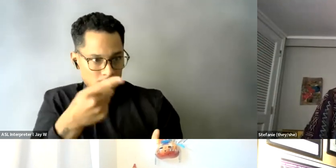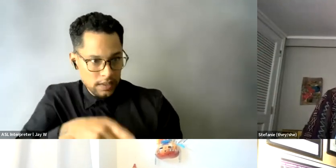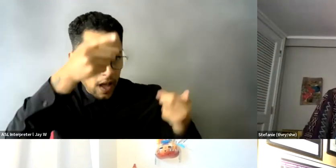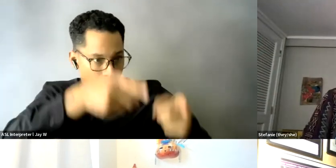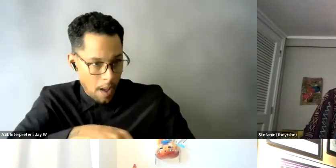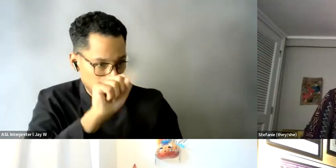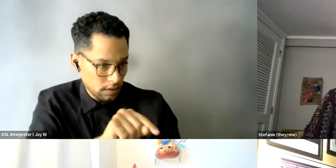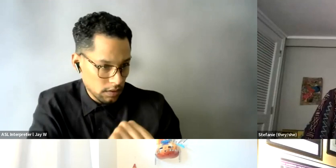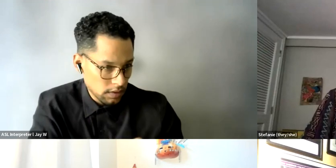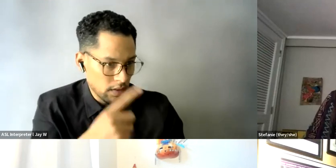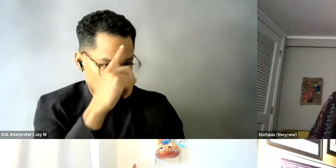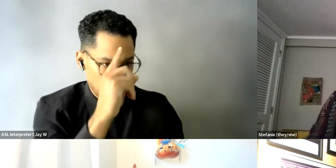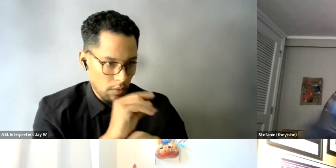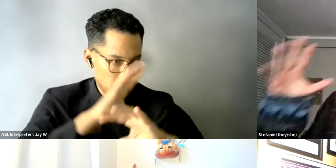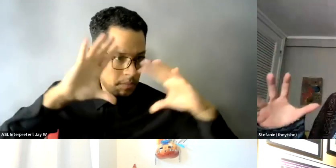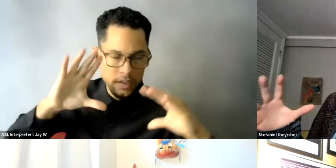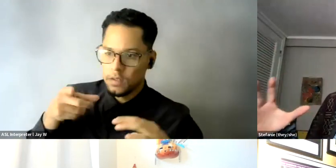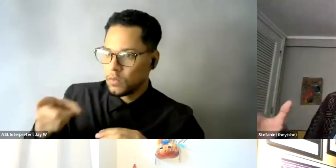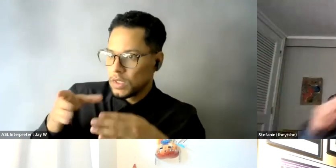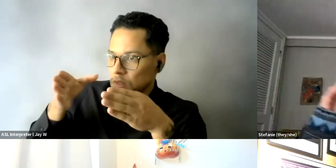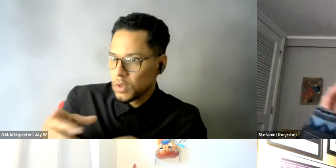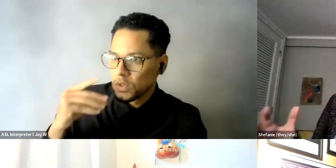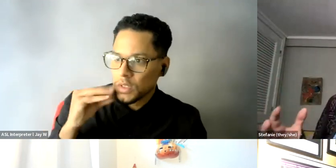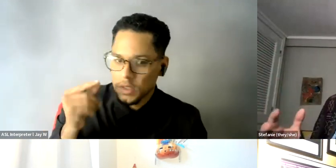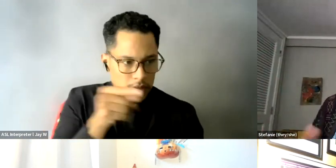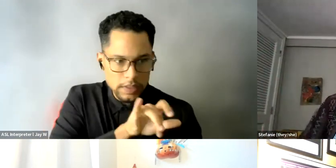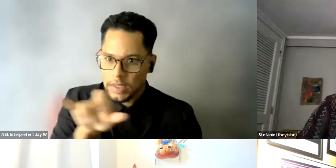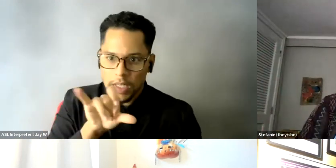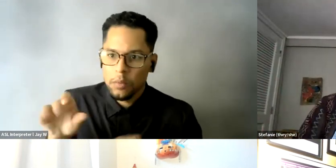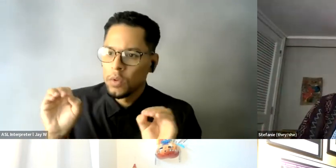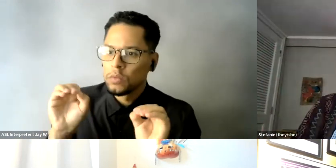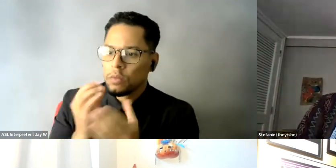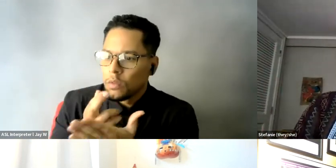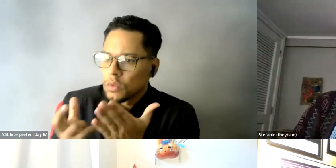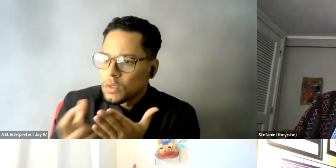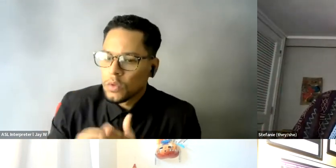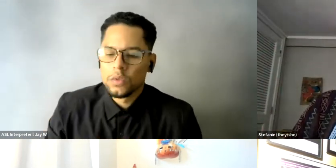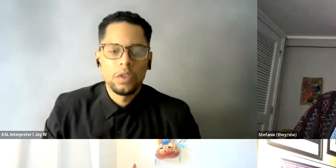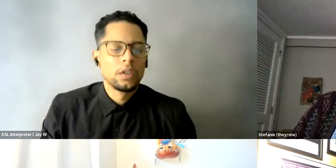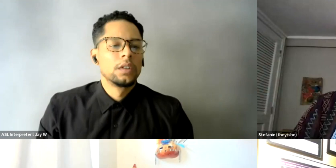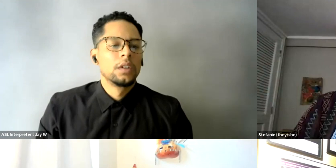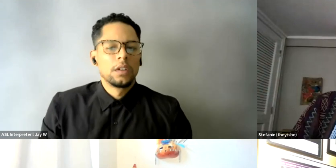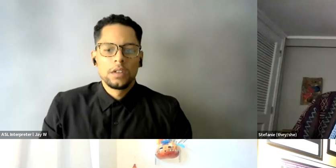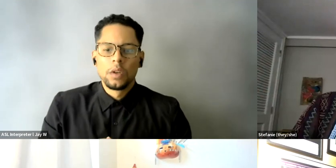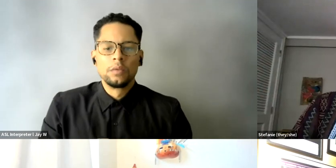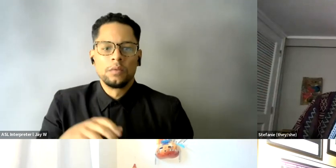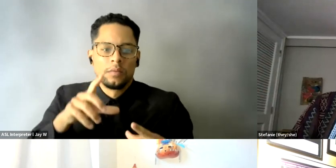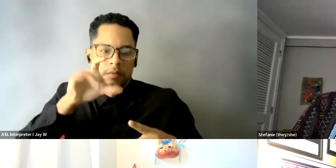someone who has far less resources? What does this look like in all of these different ways? That's how my brain works.